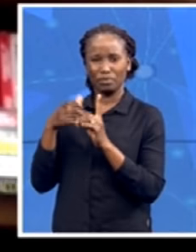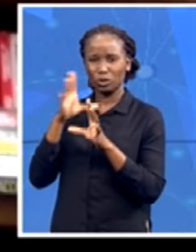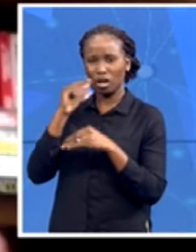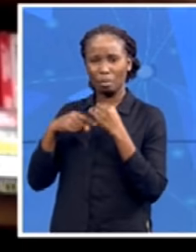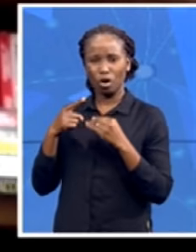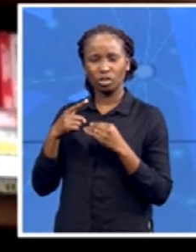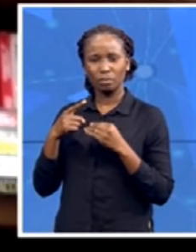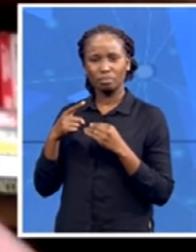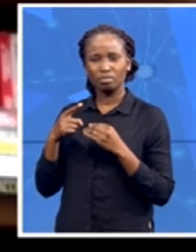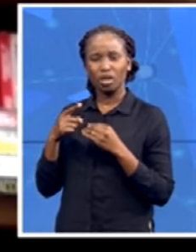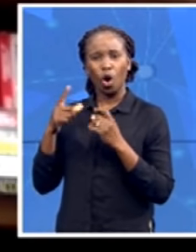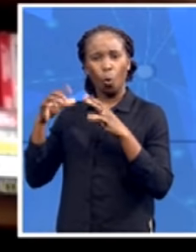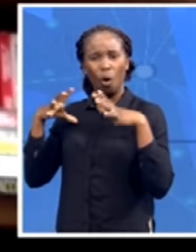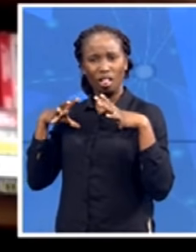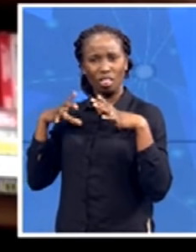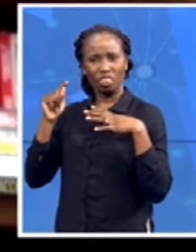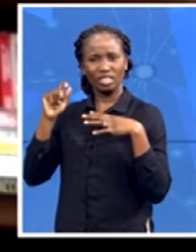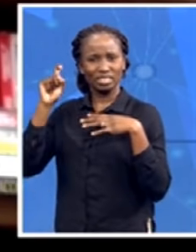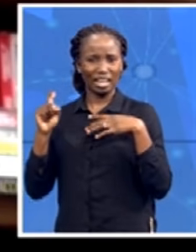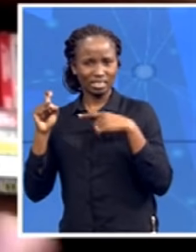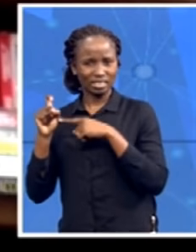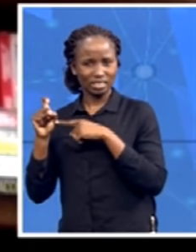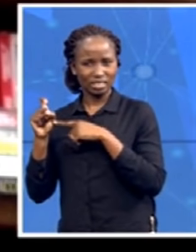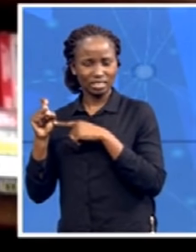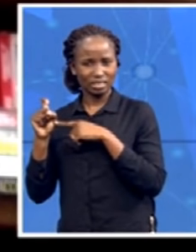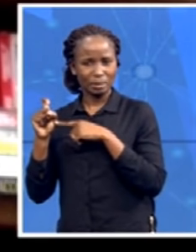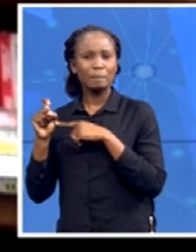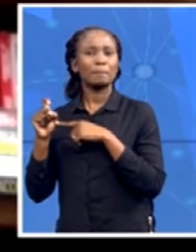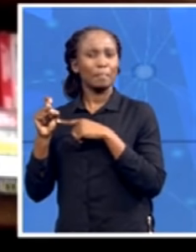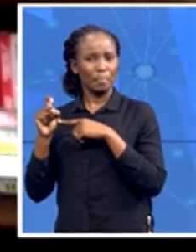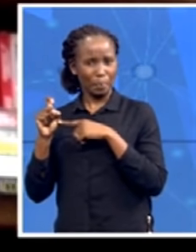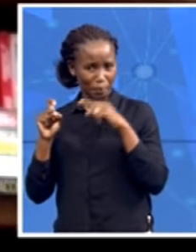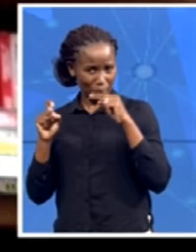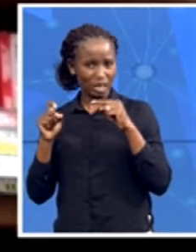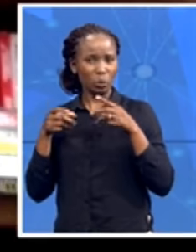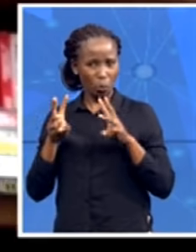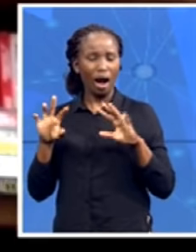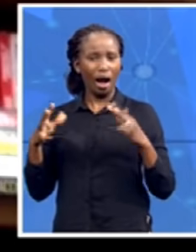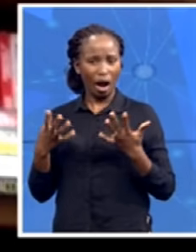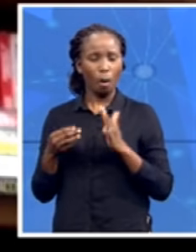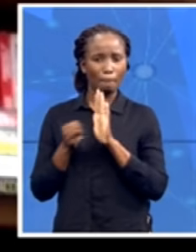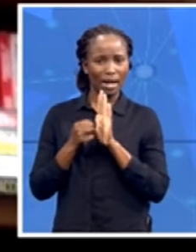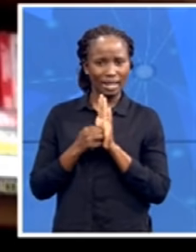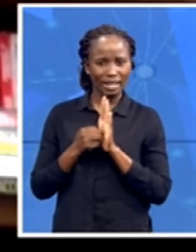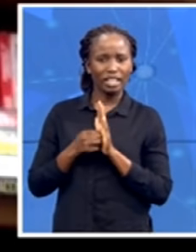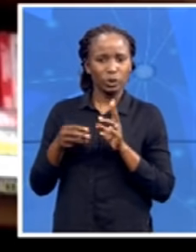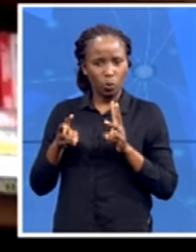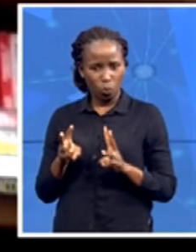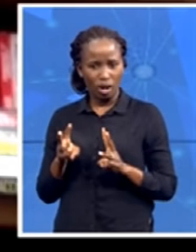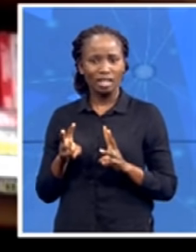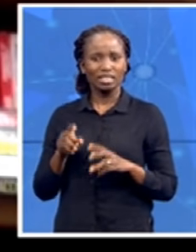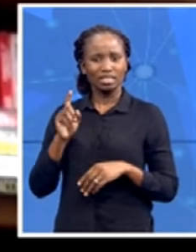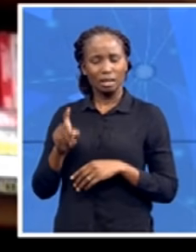is an antithesis of market fundamentalism, this notion that there must be, an elevation